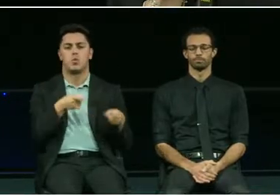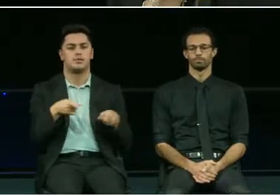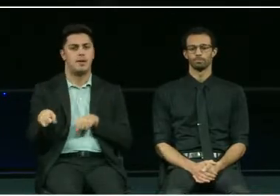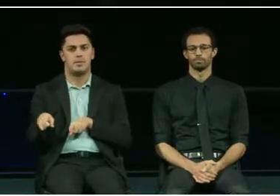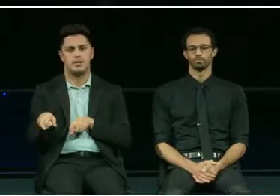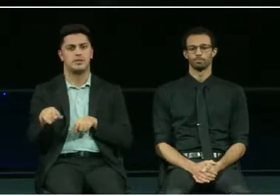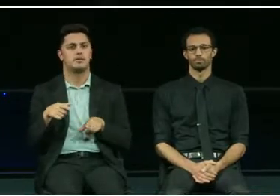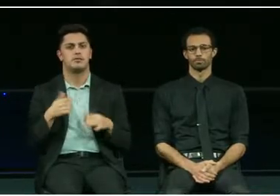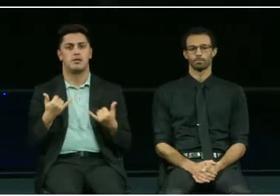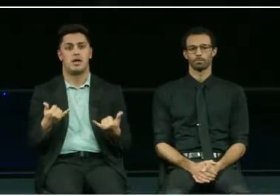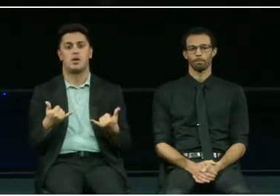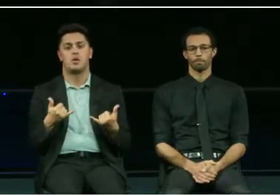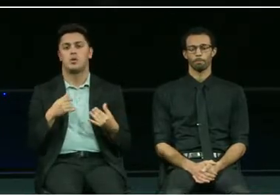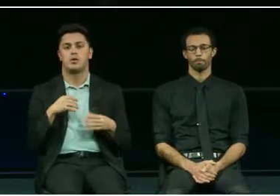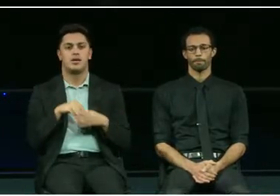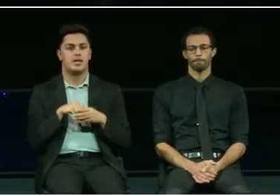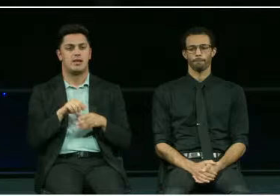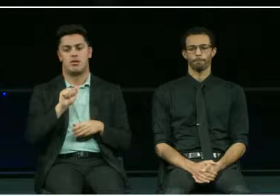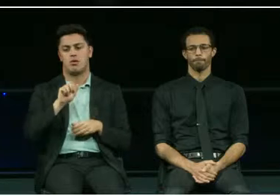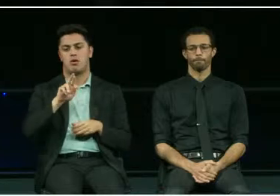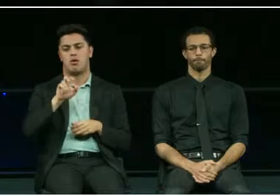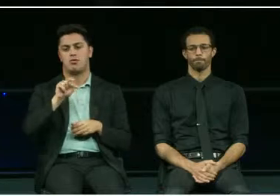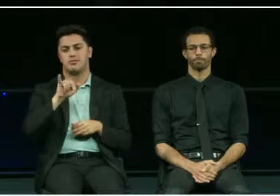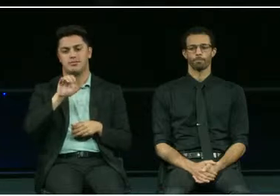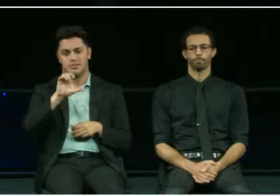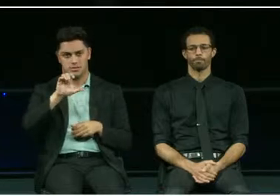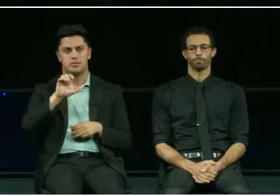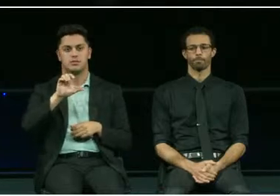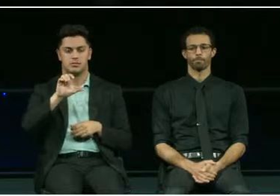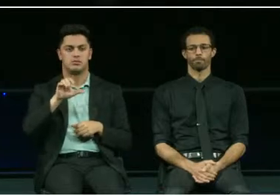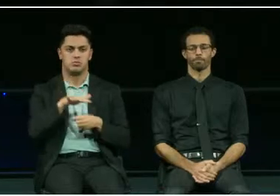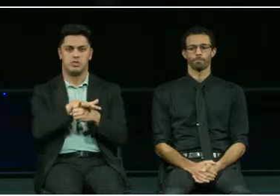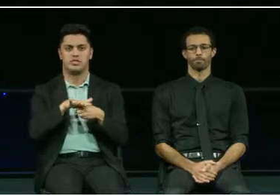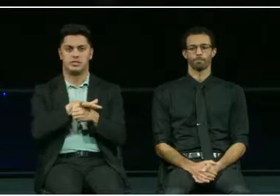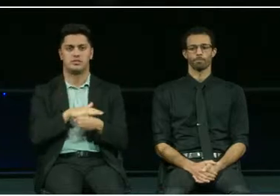happening now in the Arctic regions.